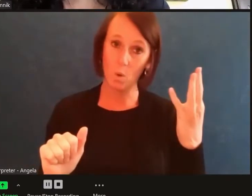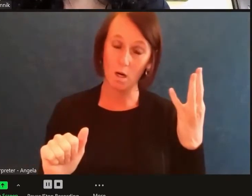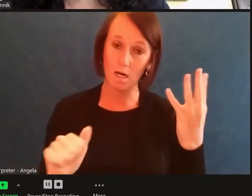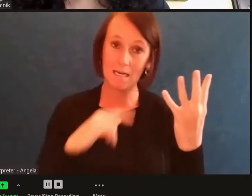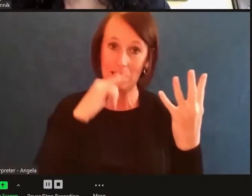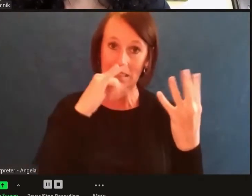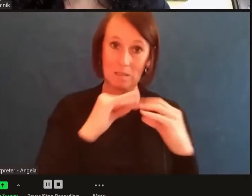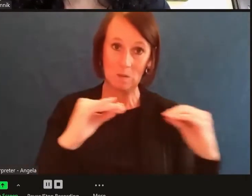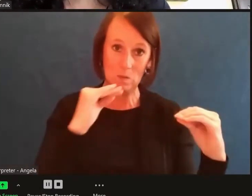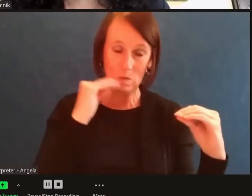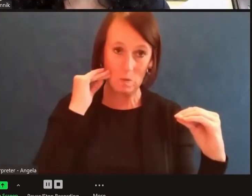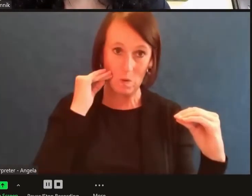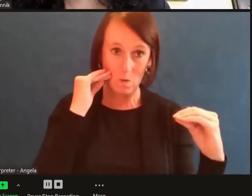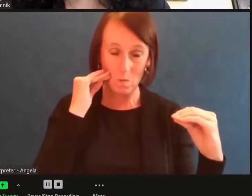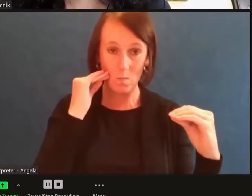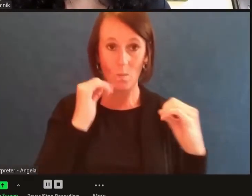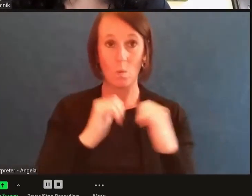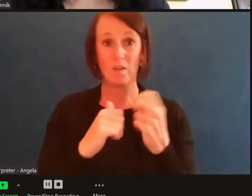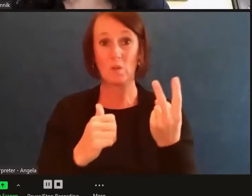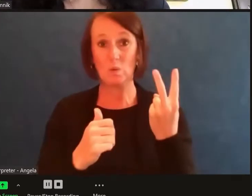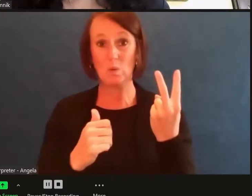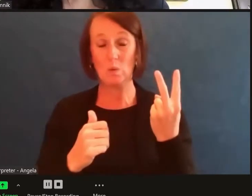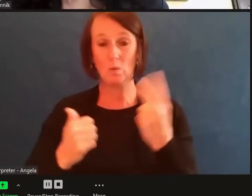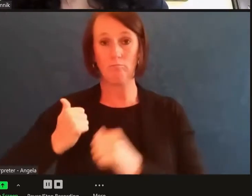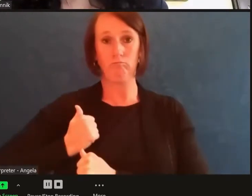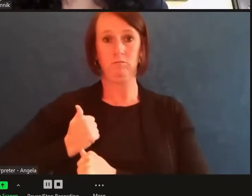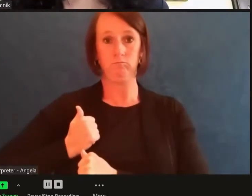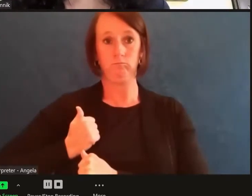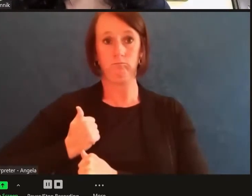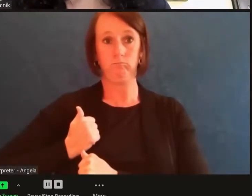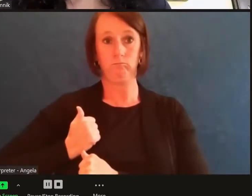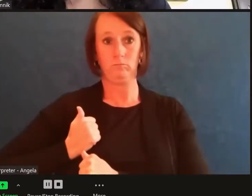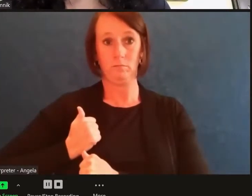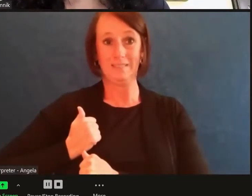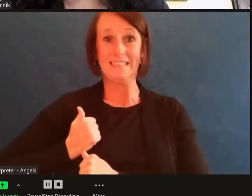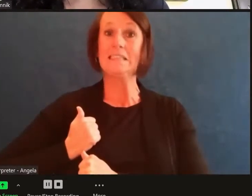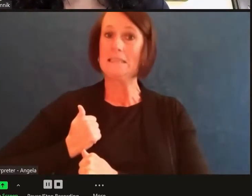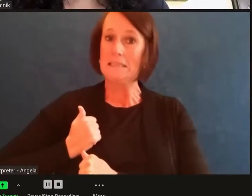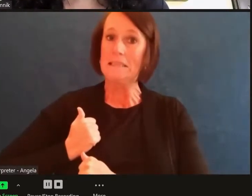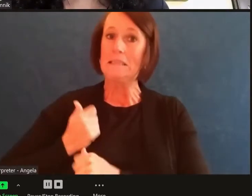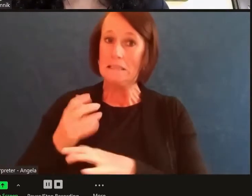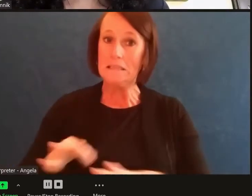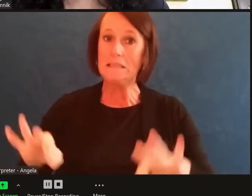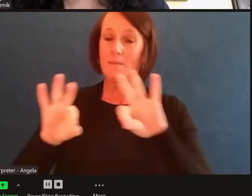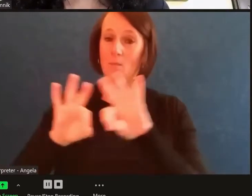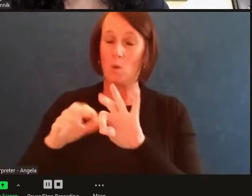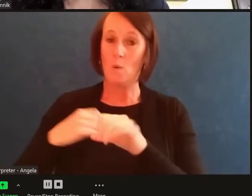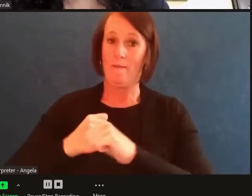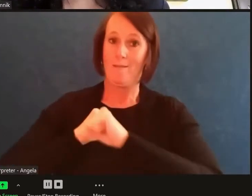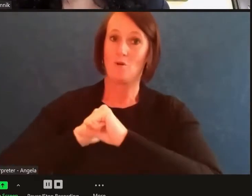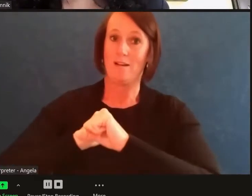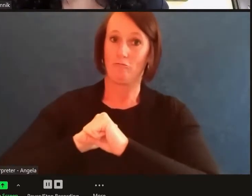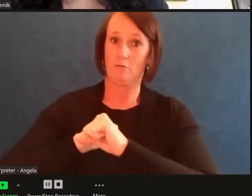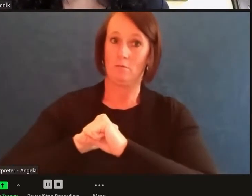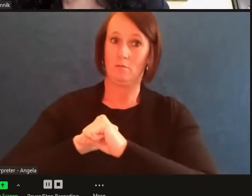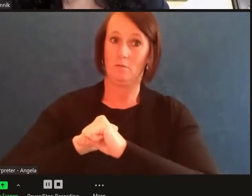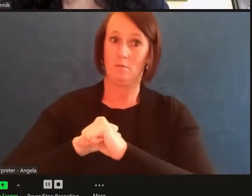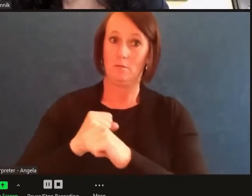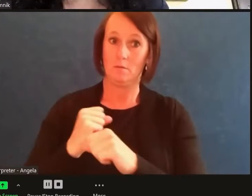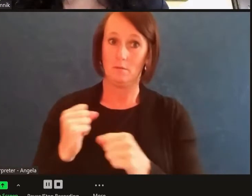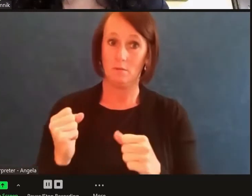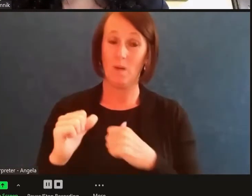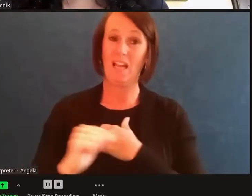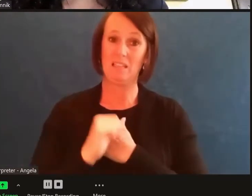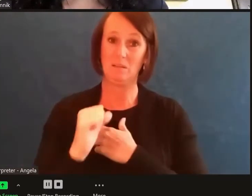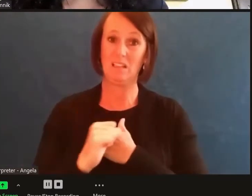with submachine guns. Because sometimes you really want to have a man with a submachine gun with you. We were in some pretty dangerous